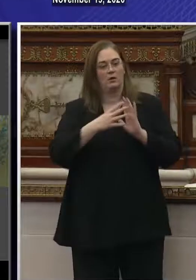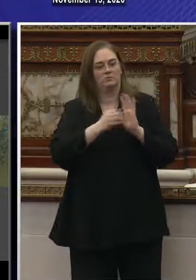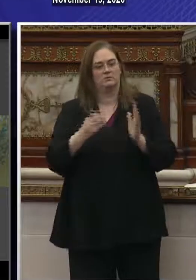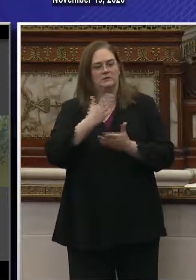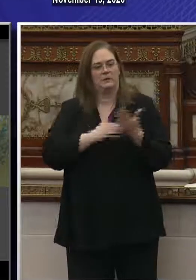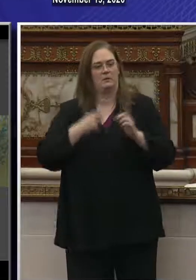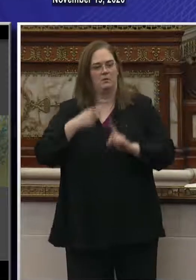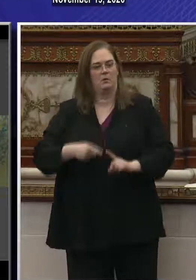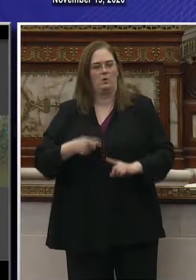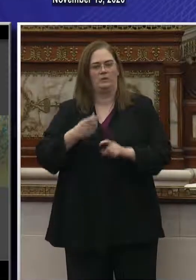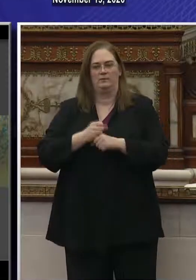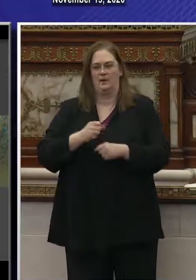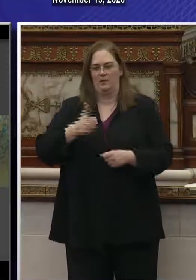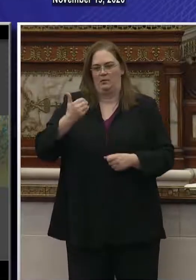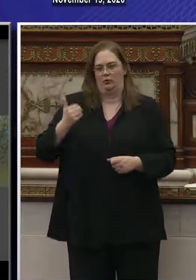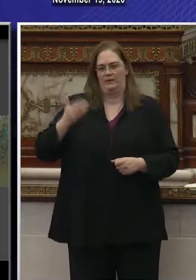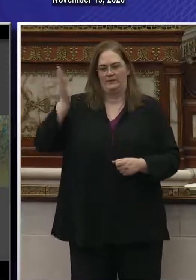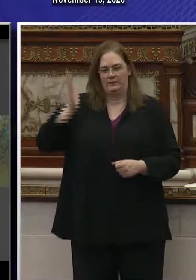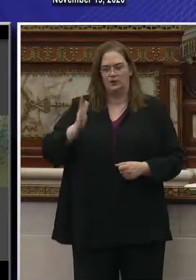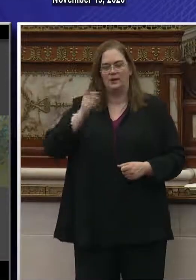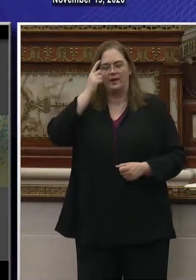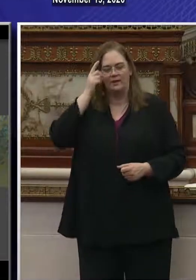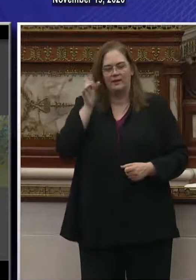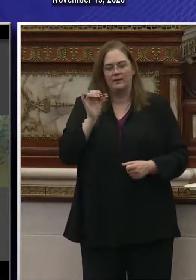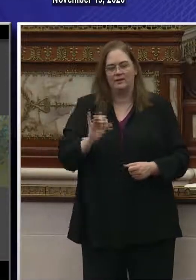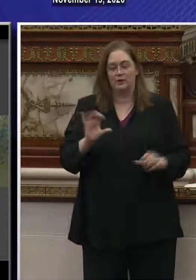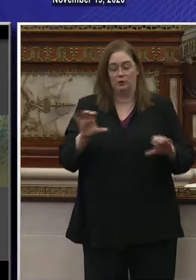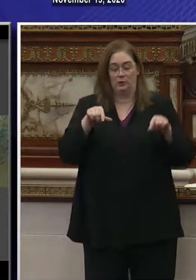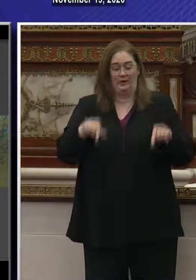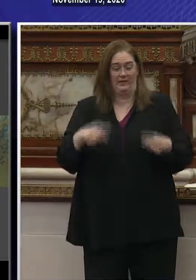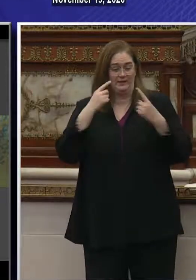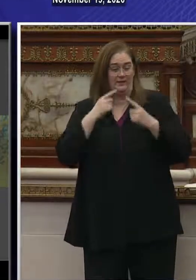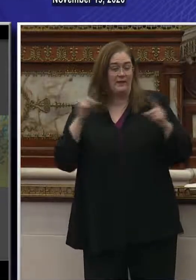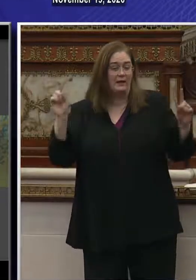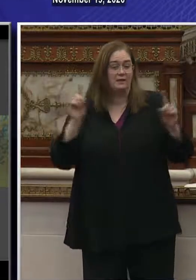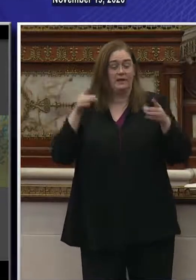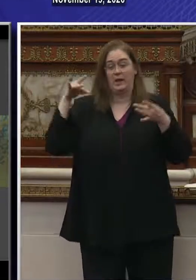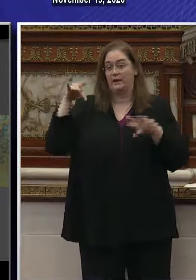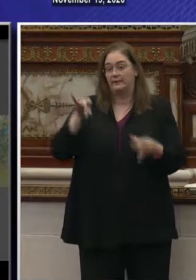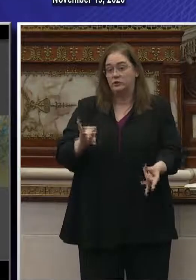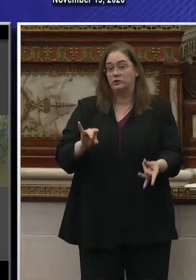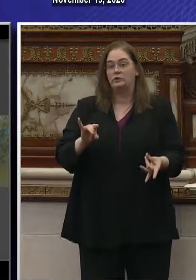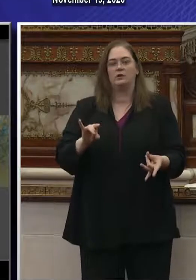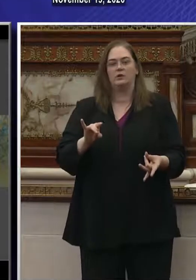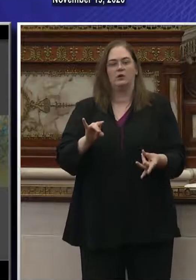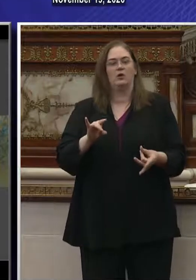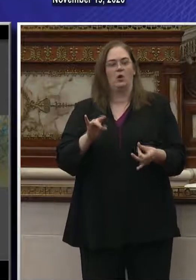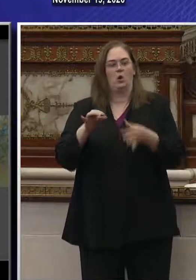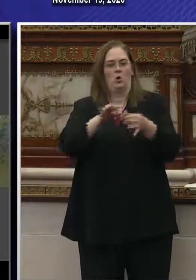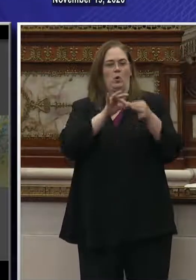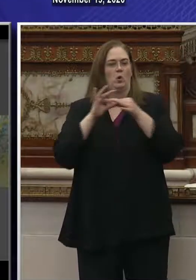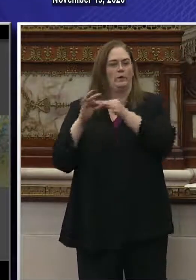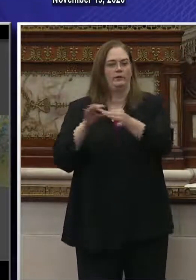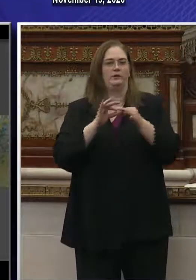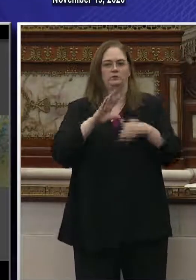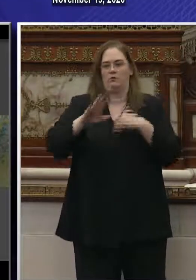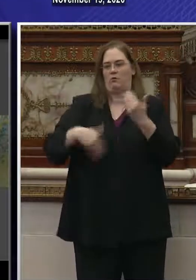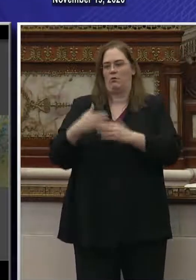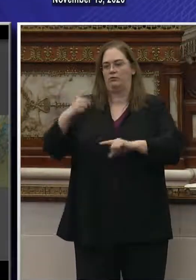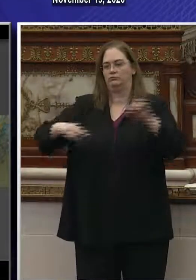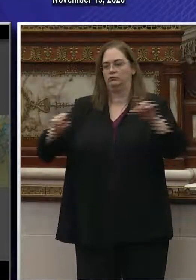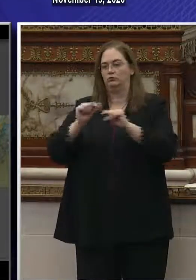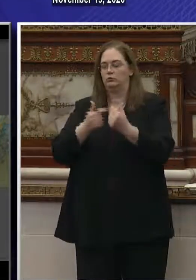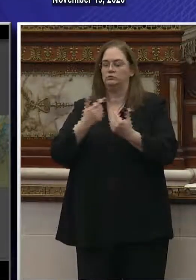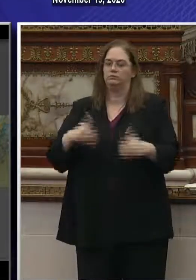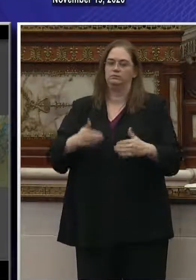some of the points made by prior speakers that I think that to do this effectively and efficiently, coordination across all of our various groups